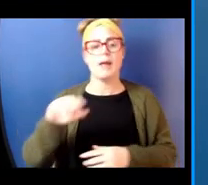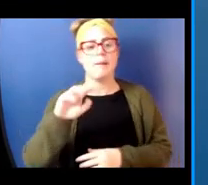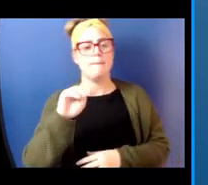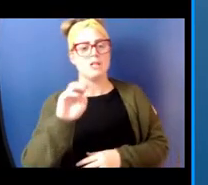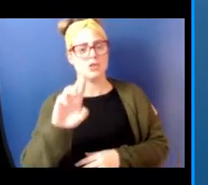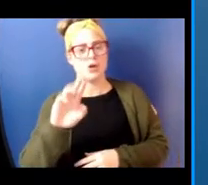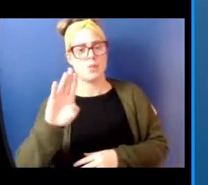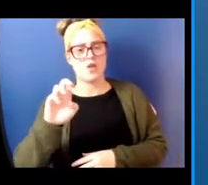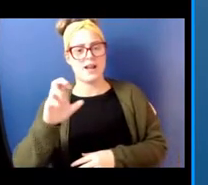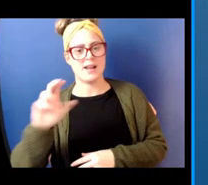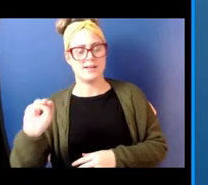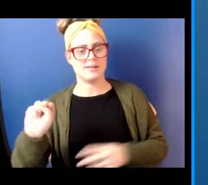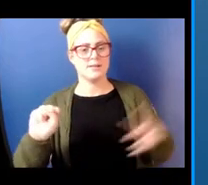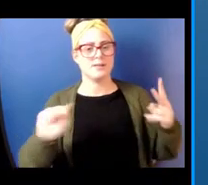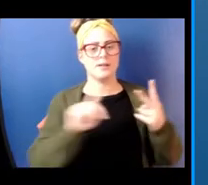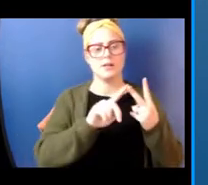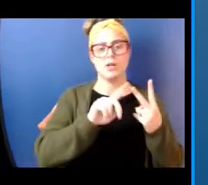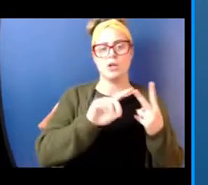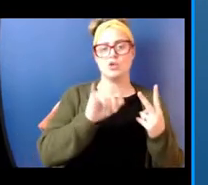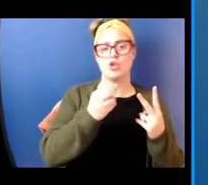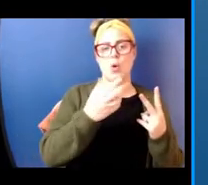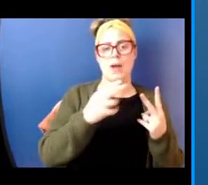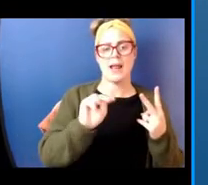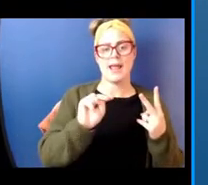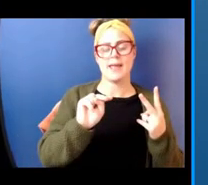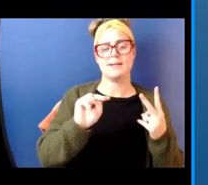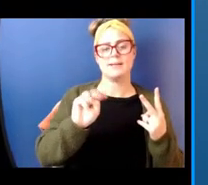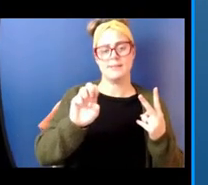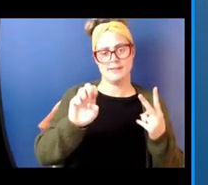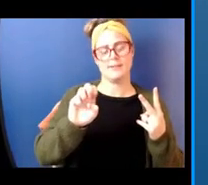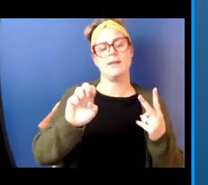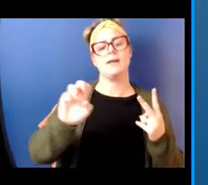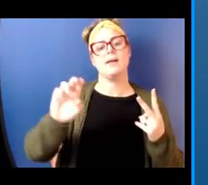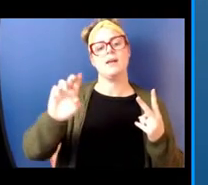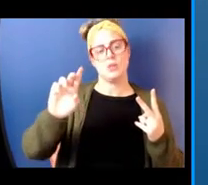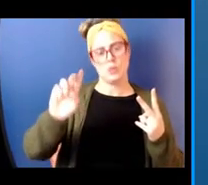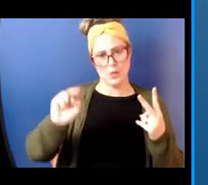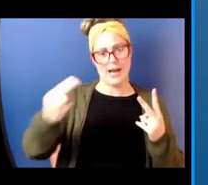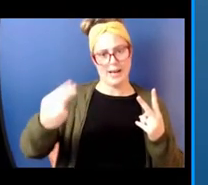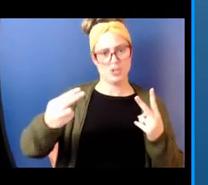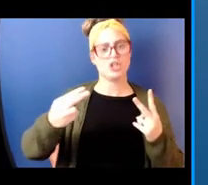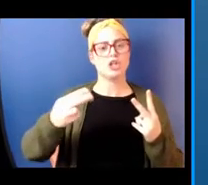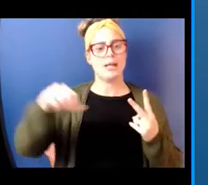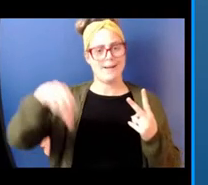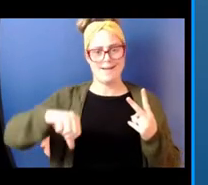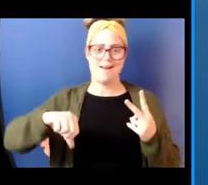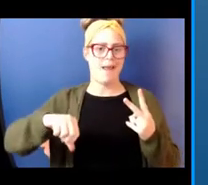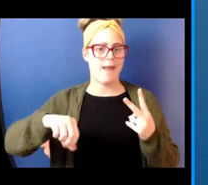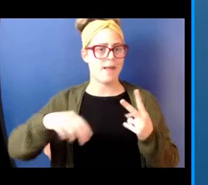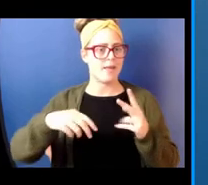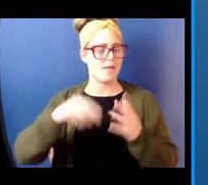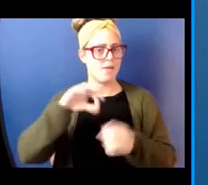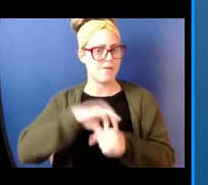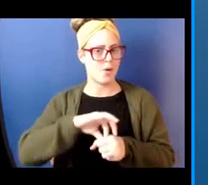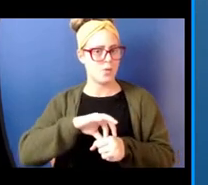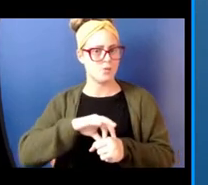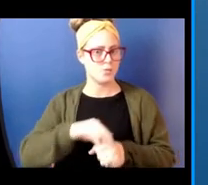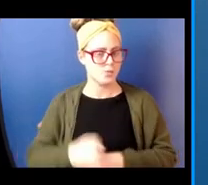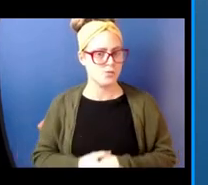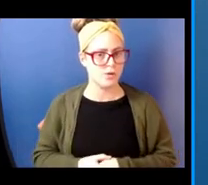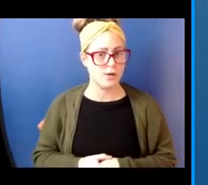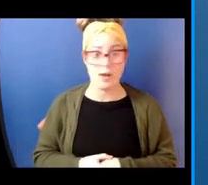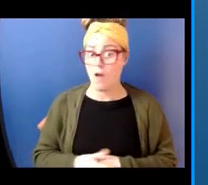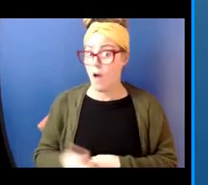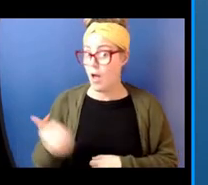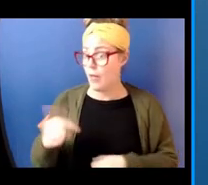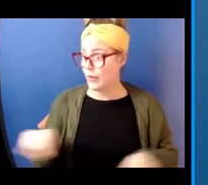any others Joanne dowdell New Hampshire Ms dowdell you are recorded as an a vote anybody else I'm going to take everybody else